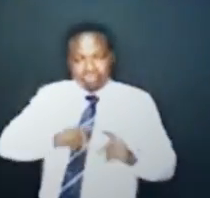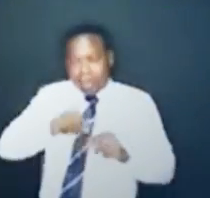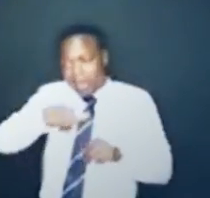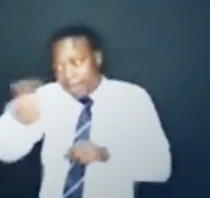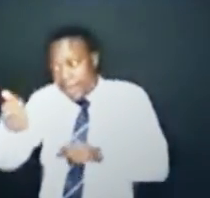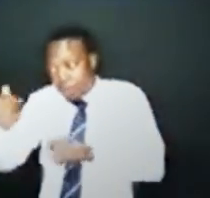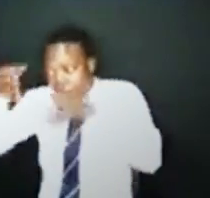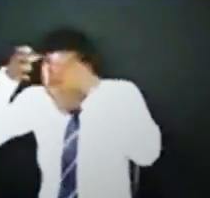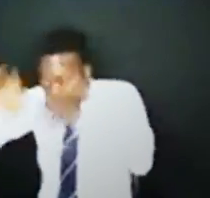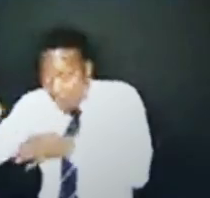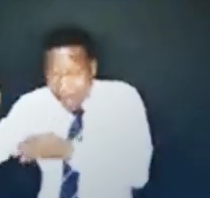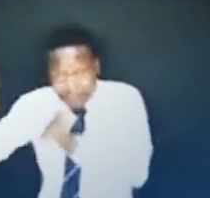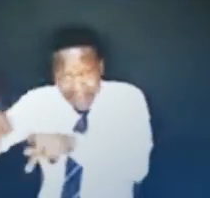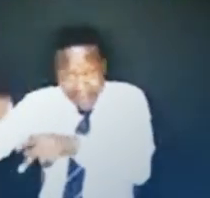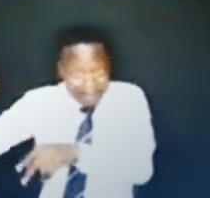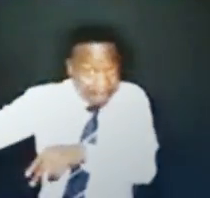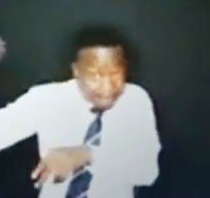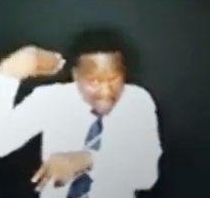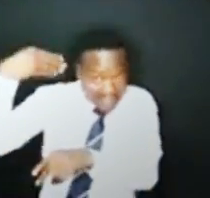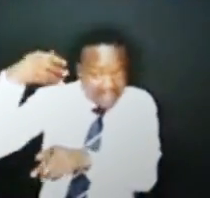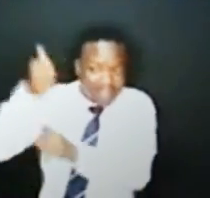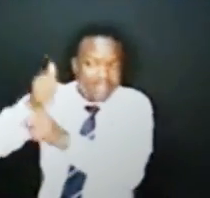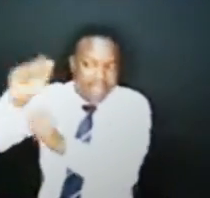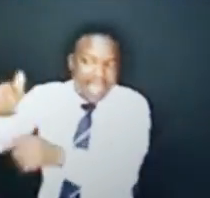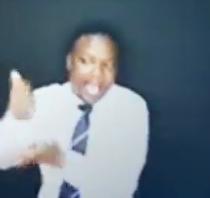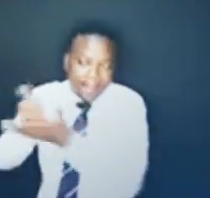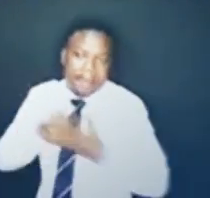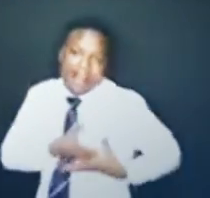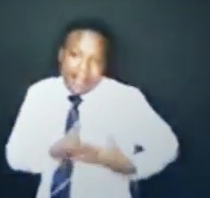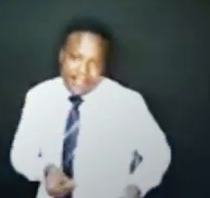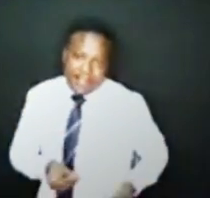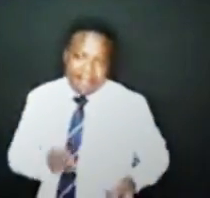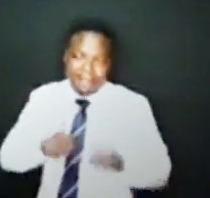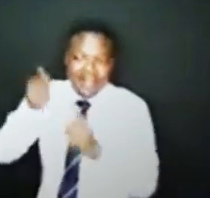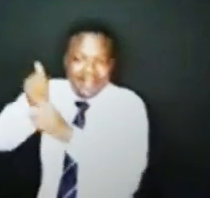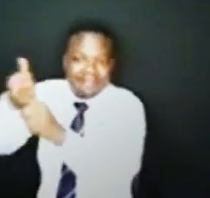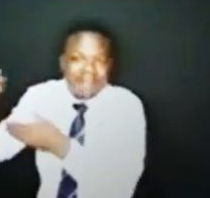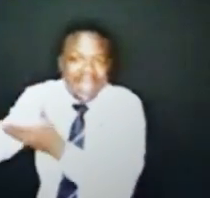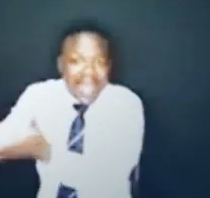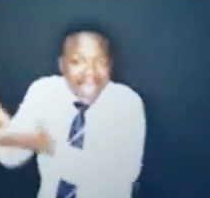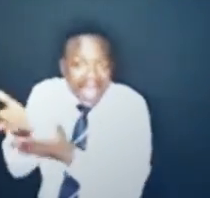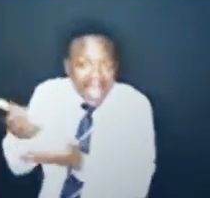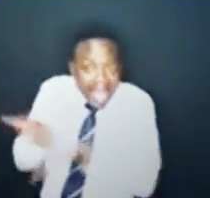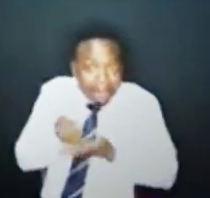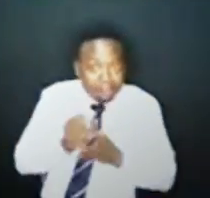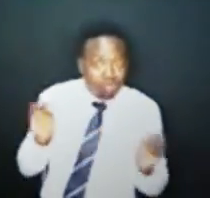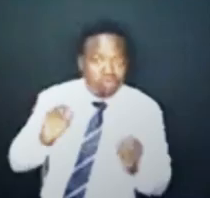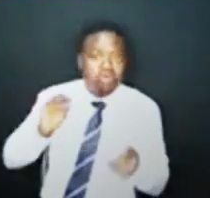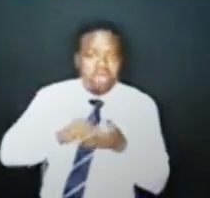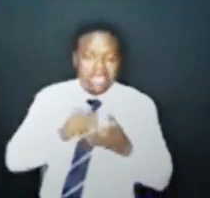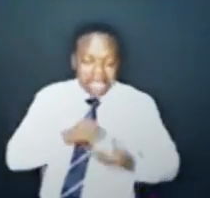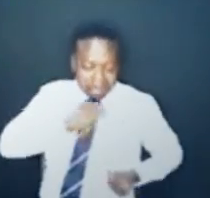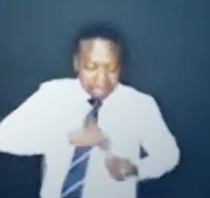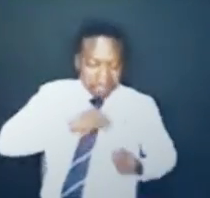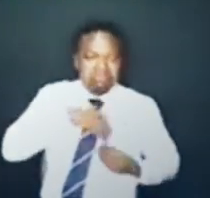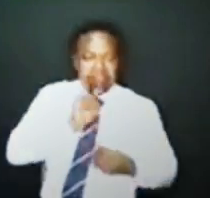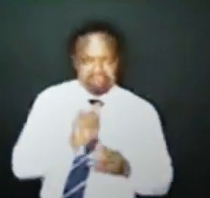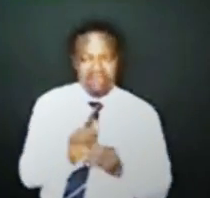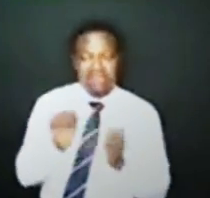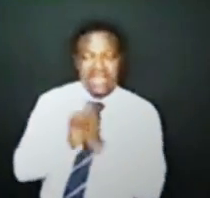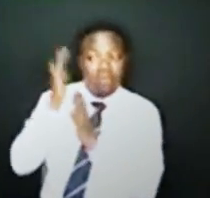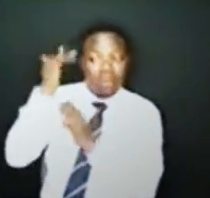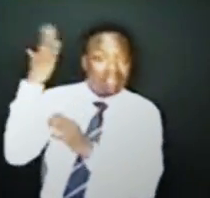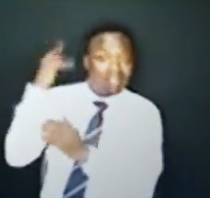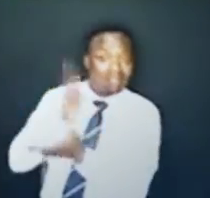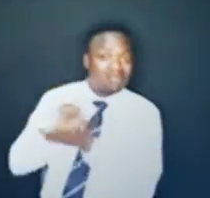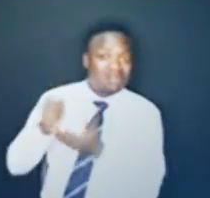person. That is why last week I tried to offer some advice to you, that prevention is better